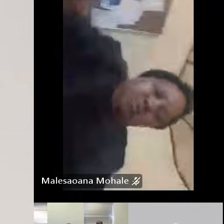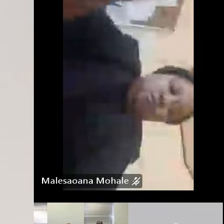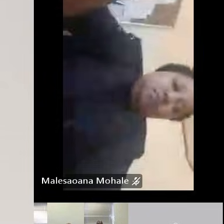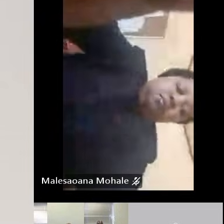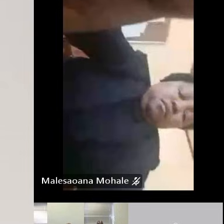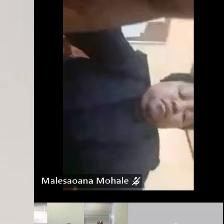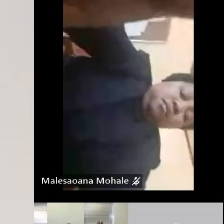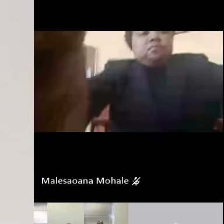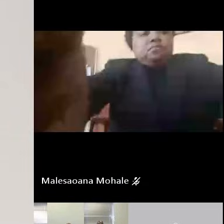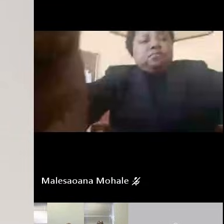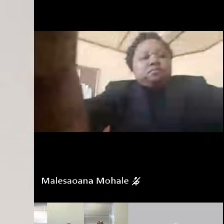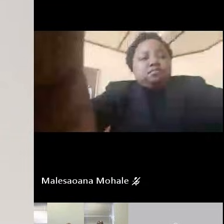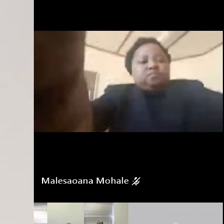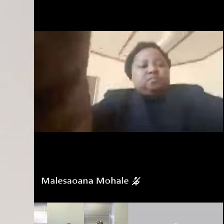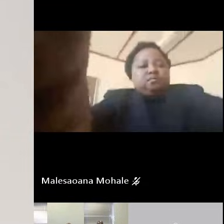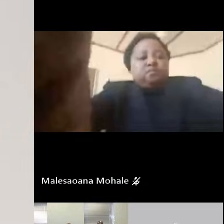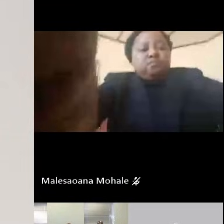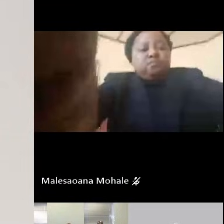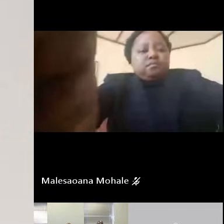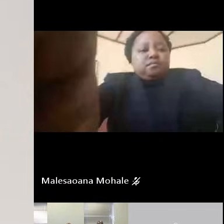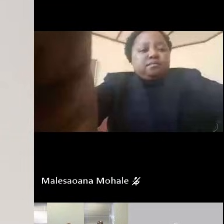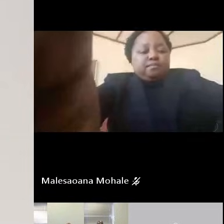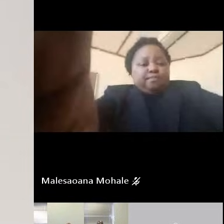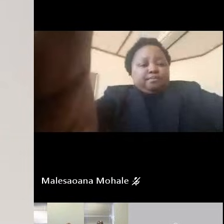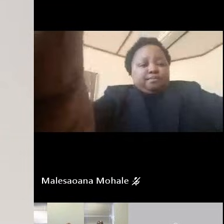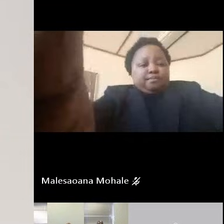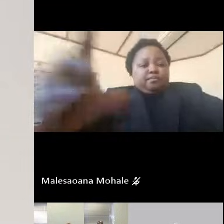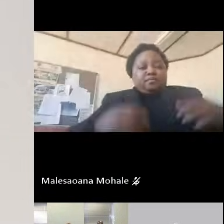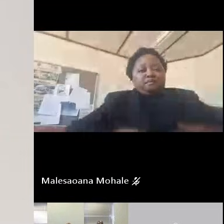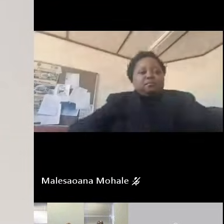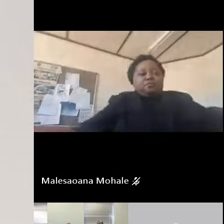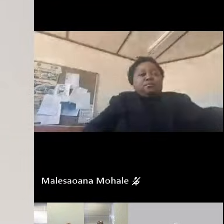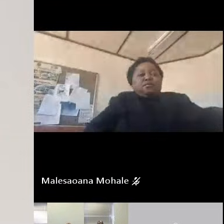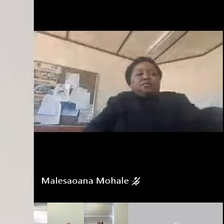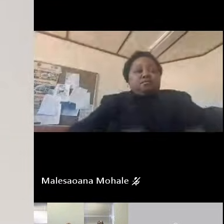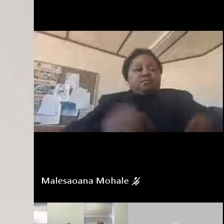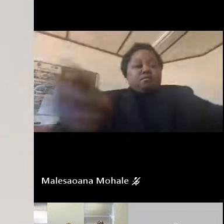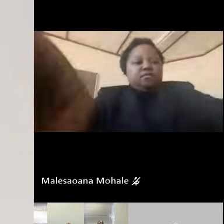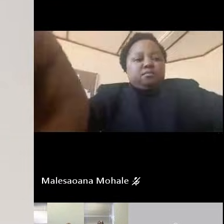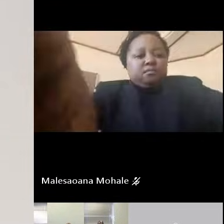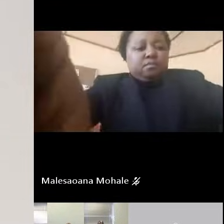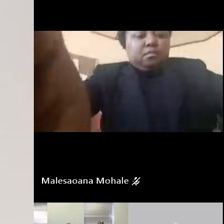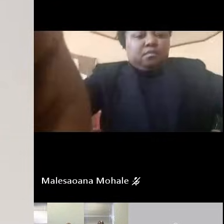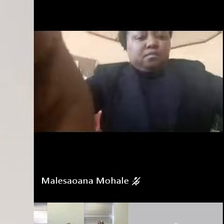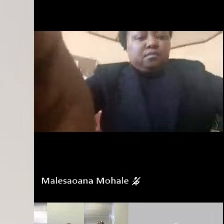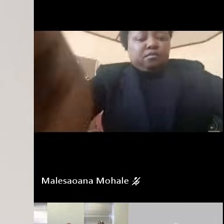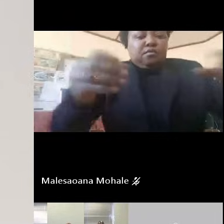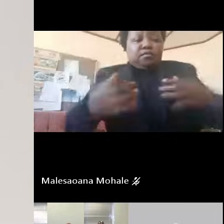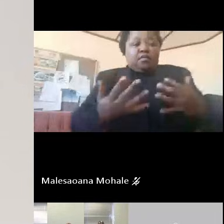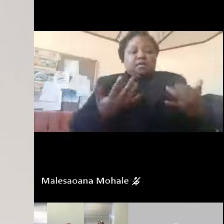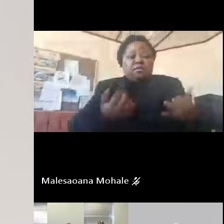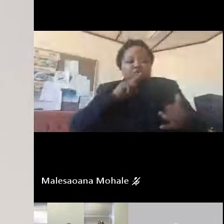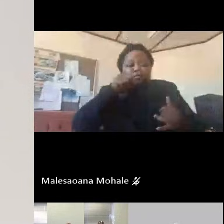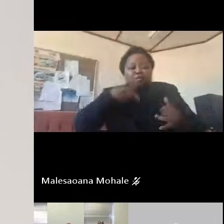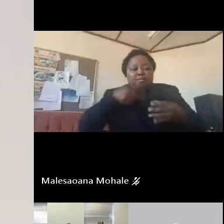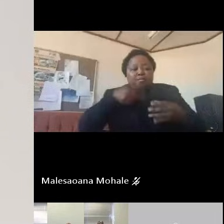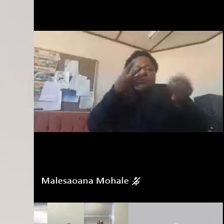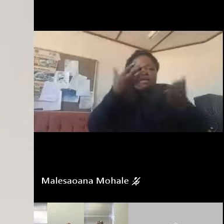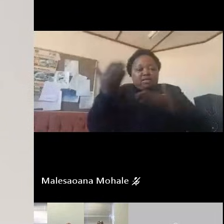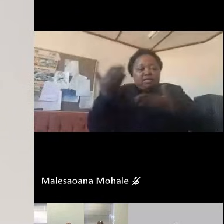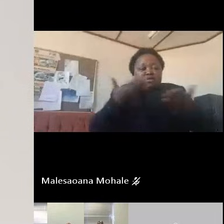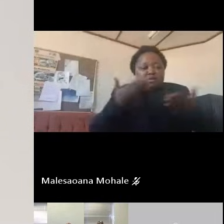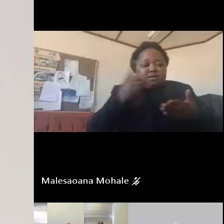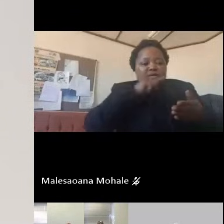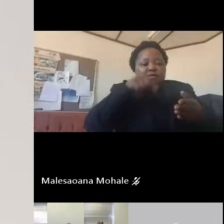wash facilities or toilets, also which is very critical as we provide our services as different stakeholders.